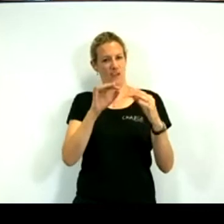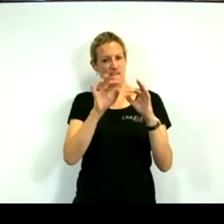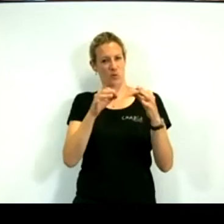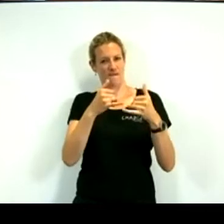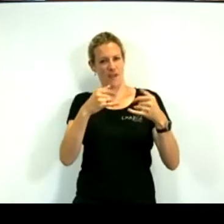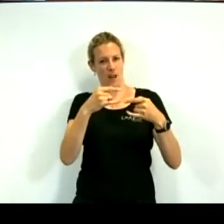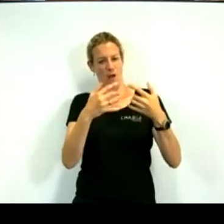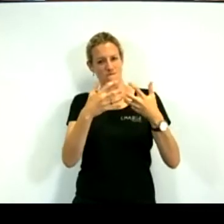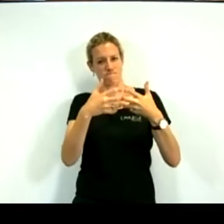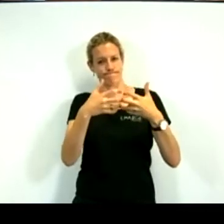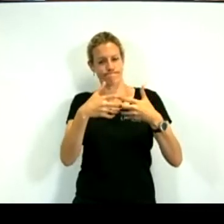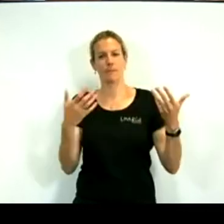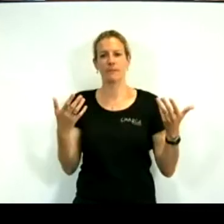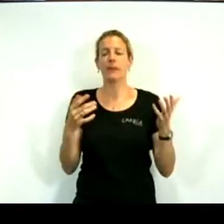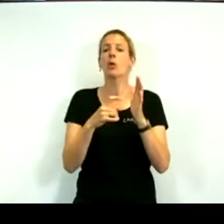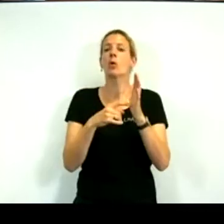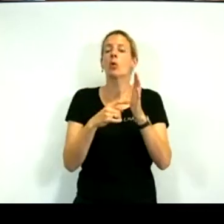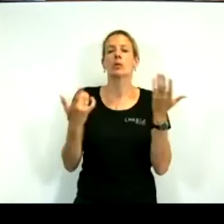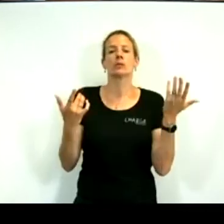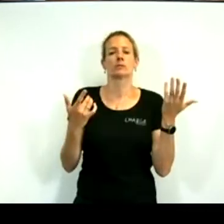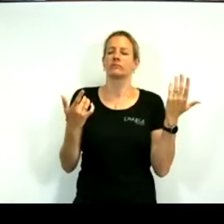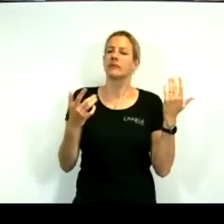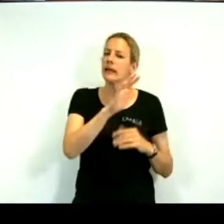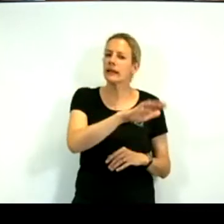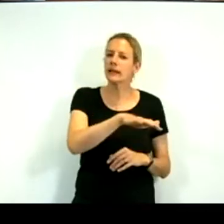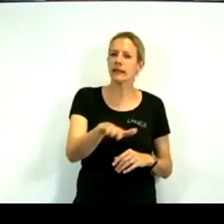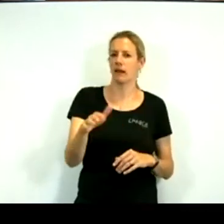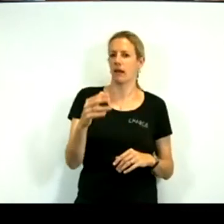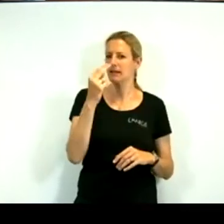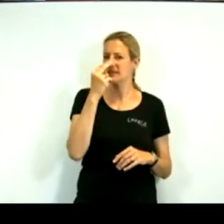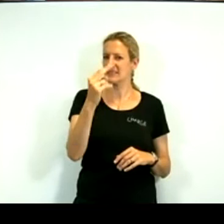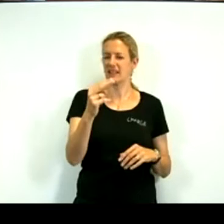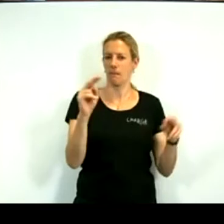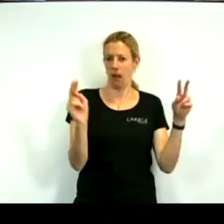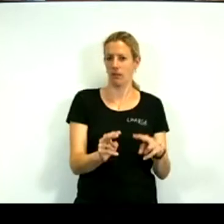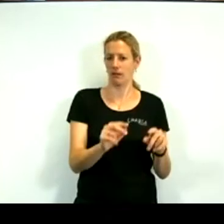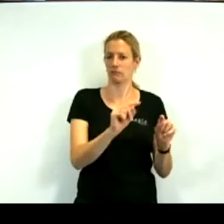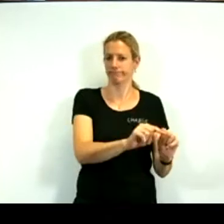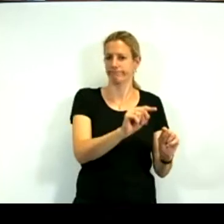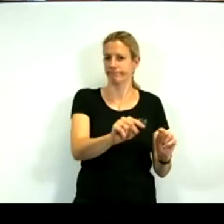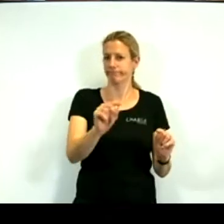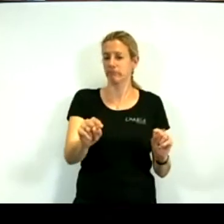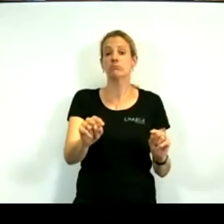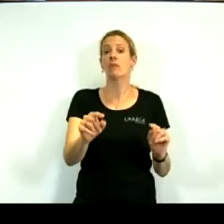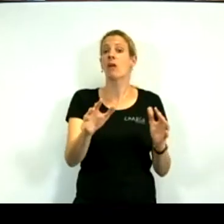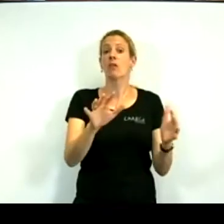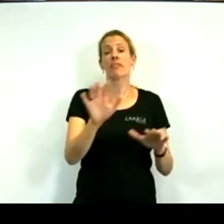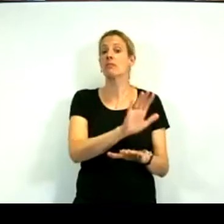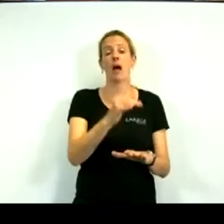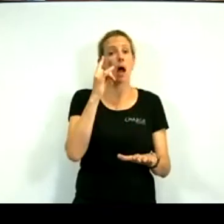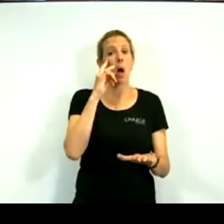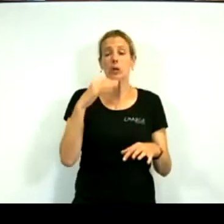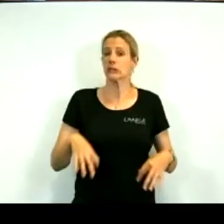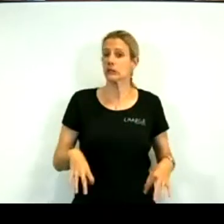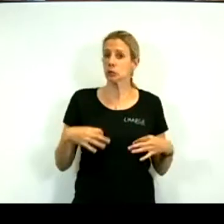with visual impairment have perfectly healthy, normal eyes. But they have some kind of